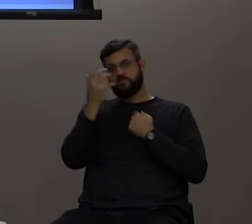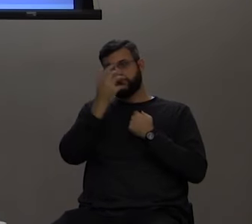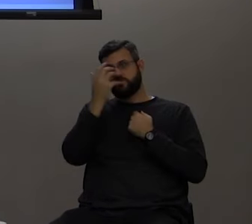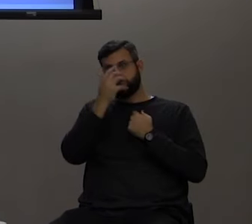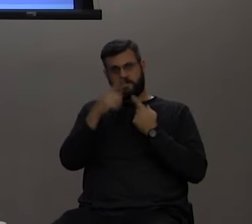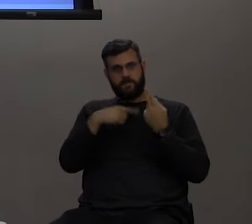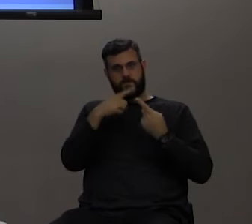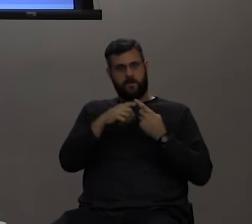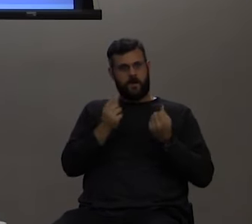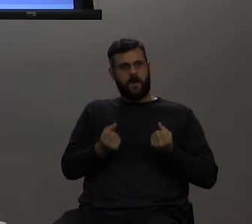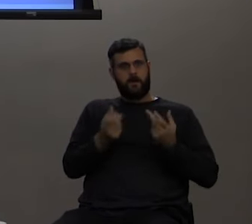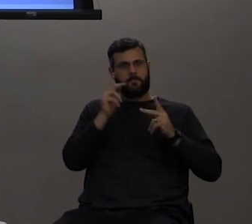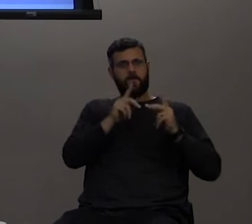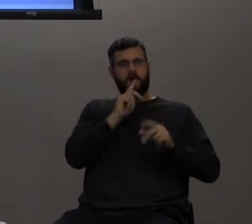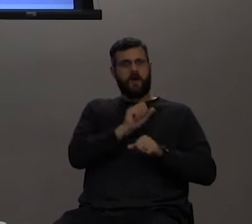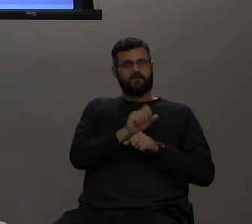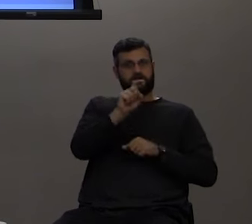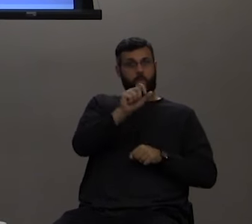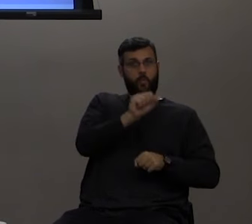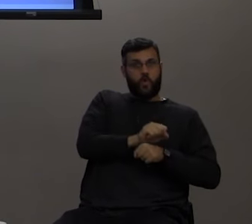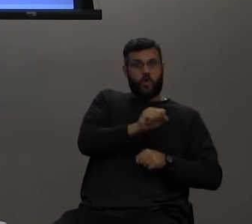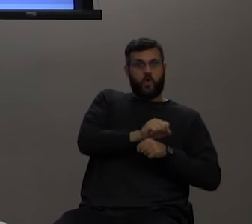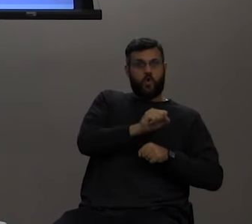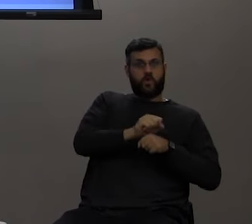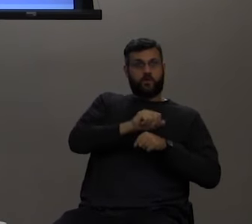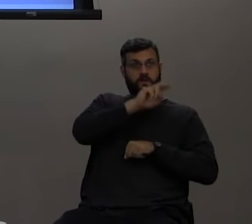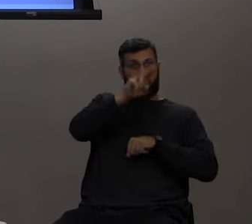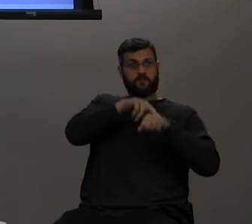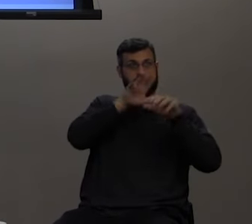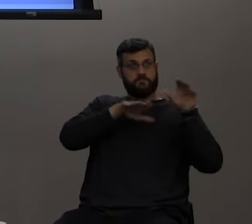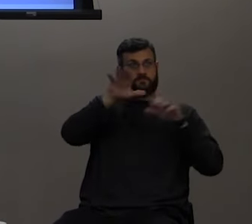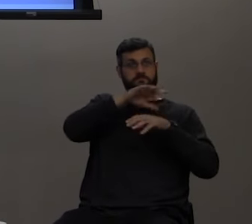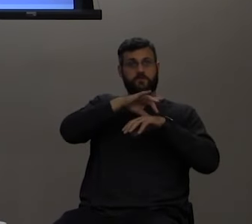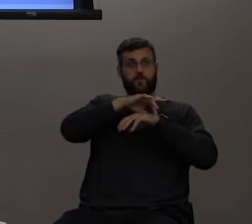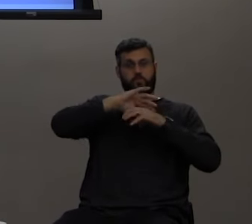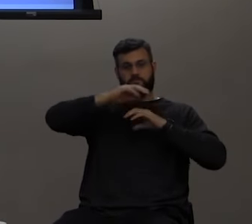human capital needs nationally and globally.